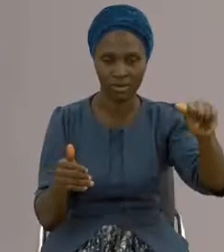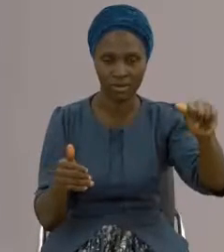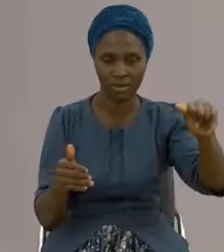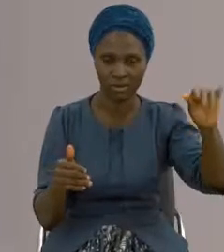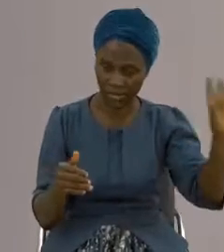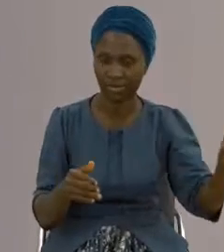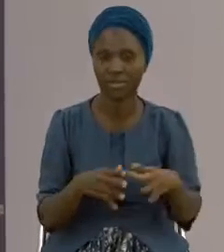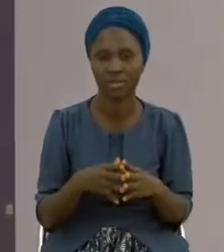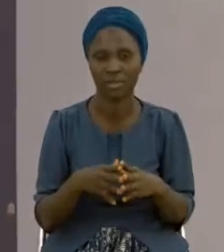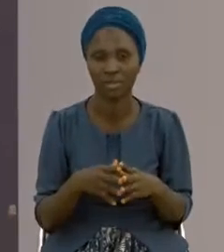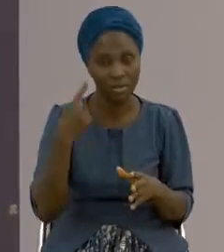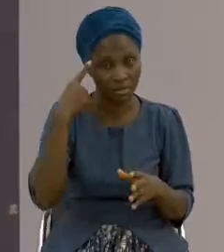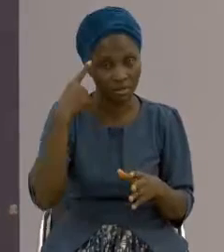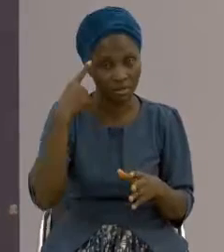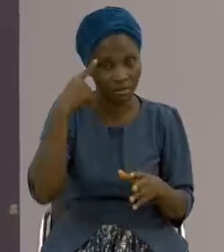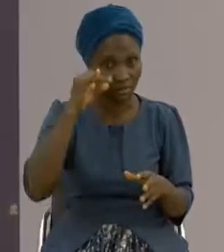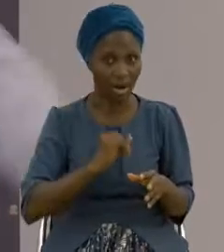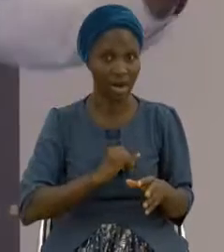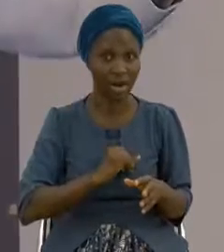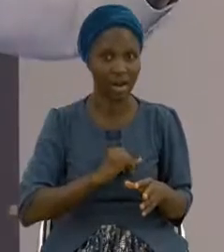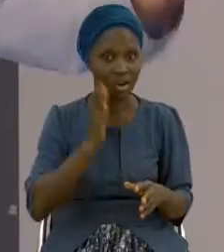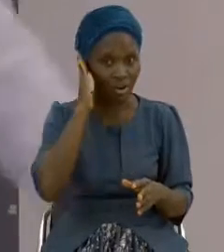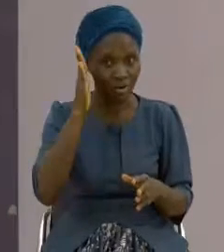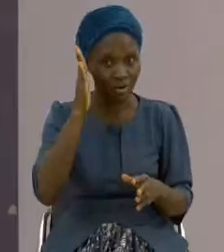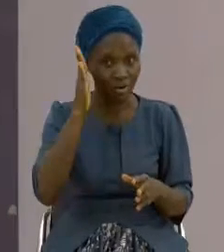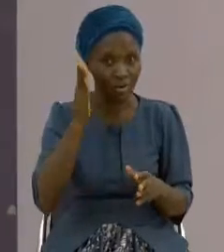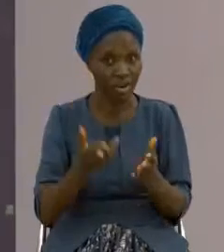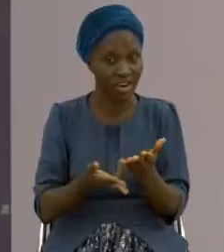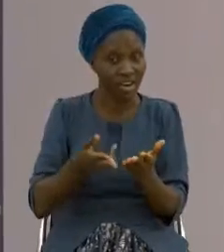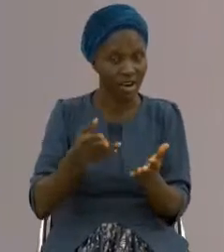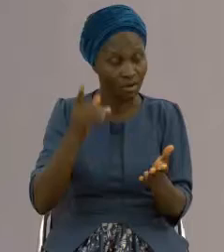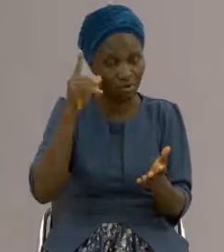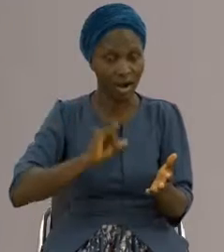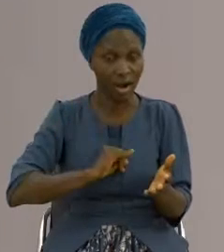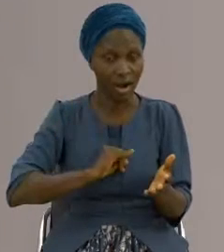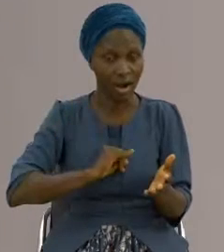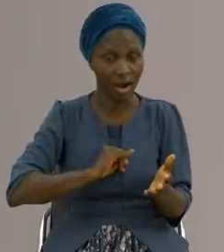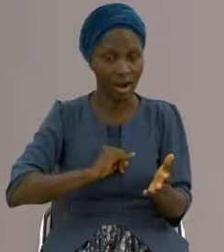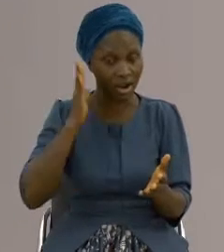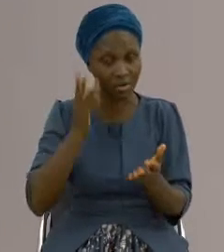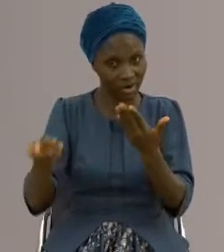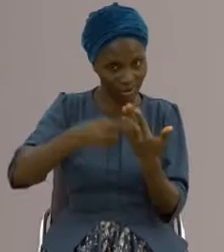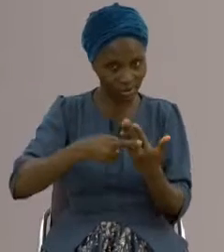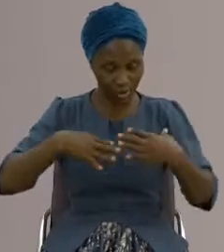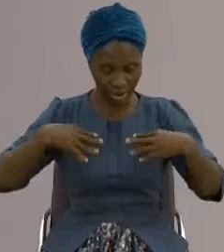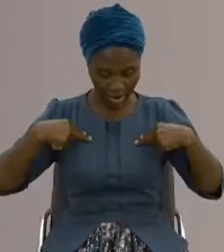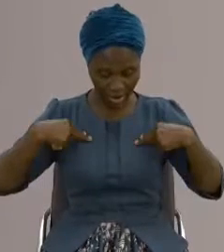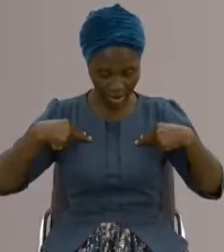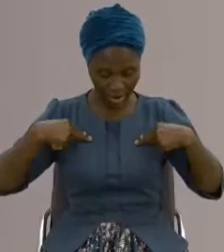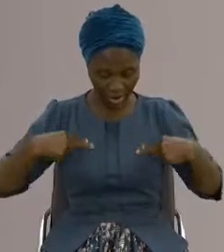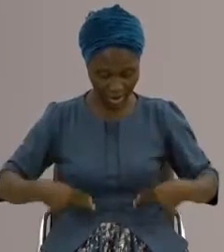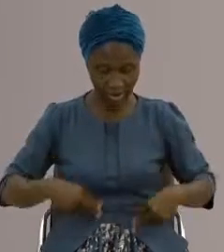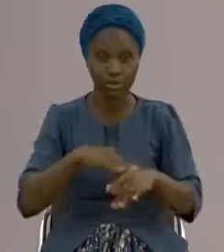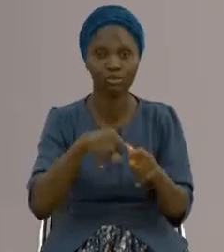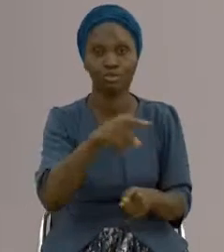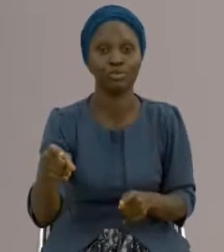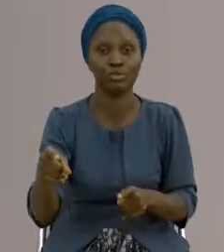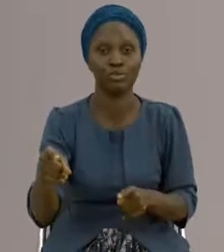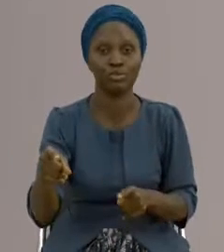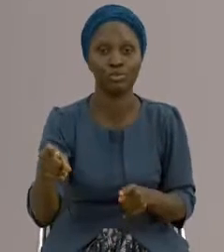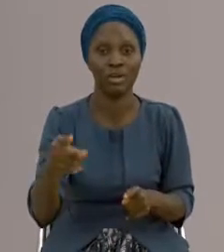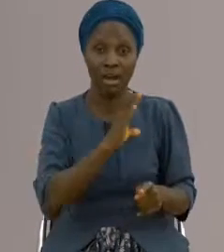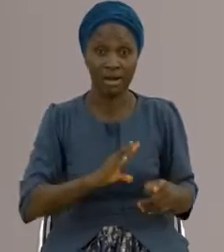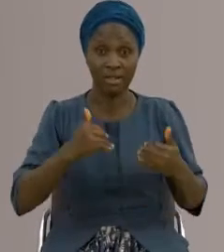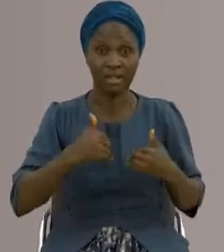restore health unto thee. Christ has now come. The healer has now come. The